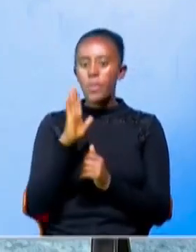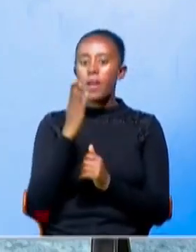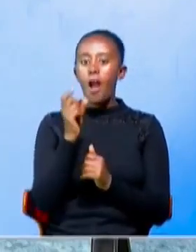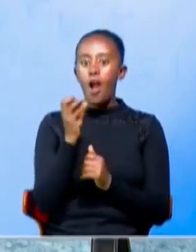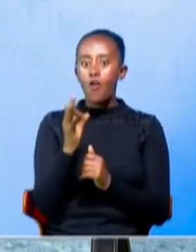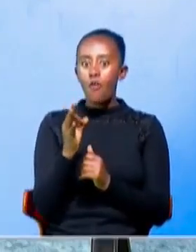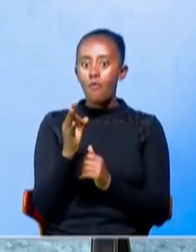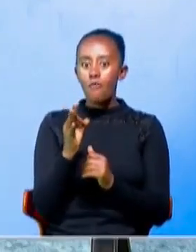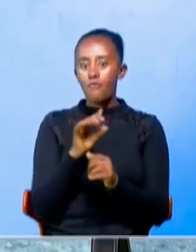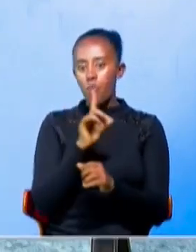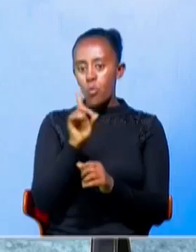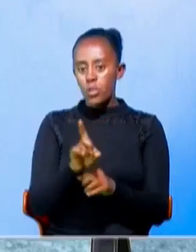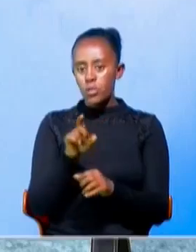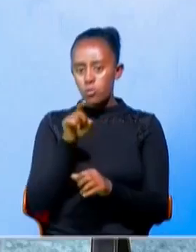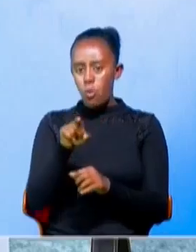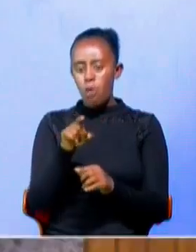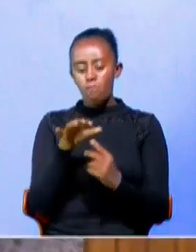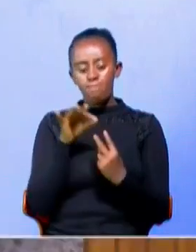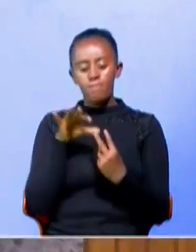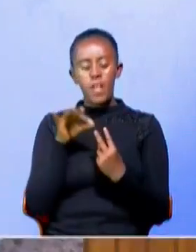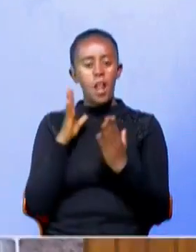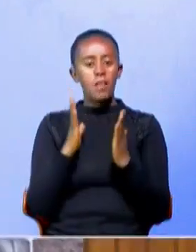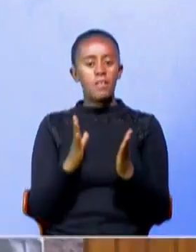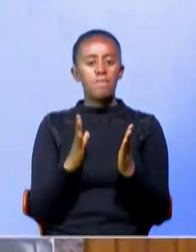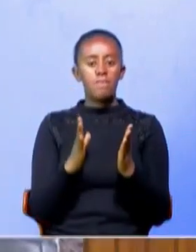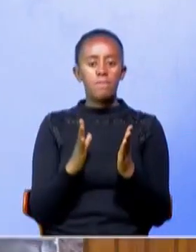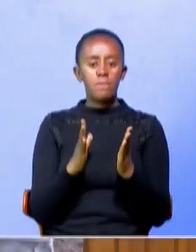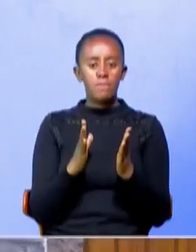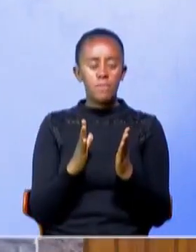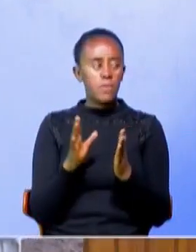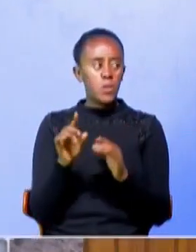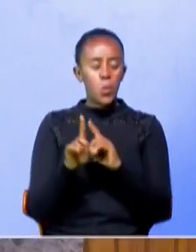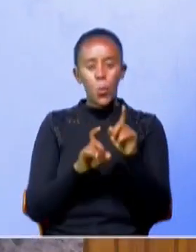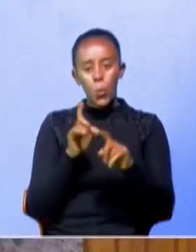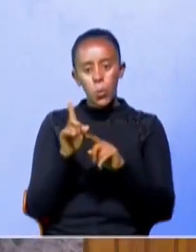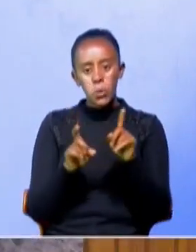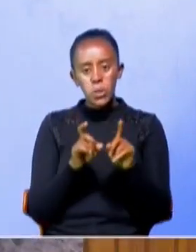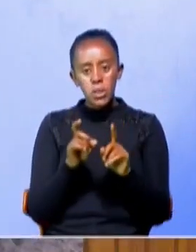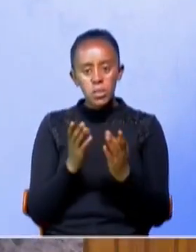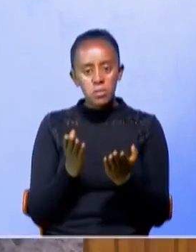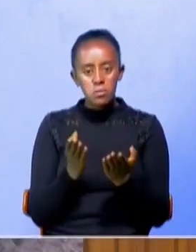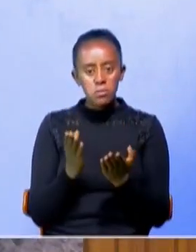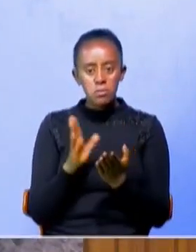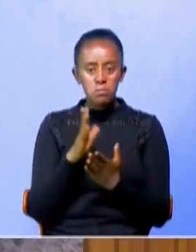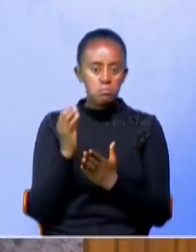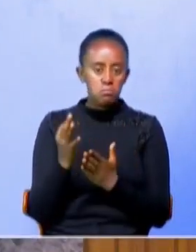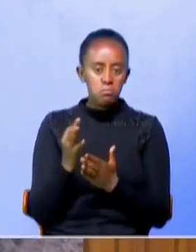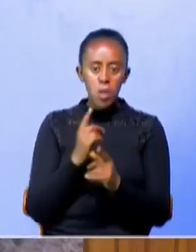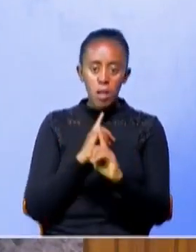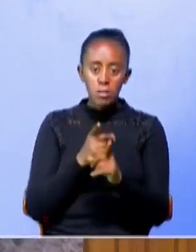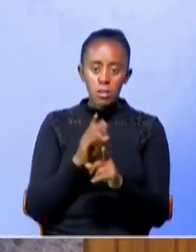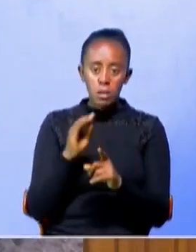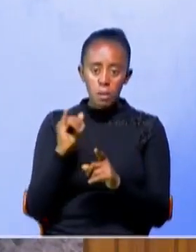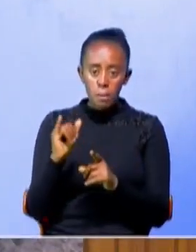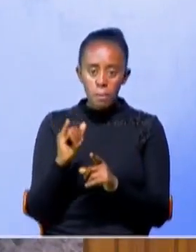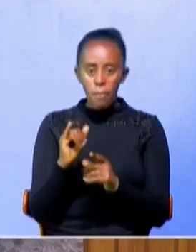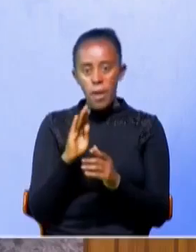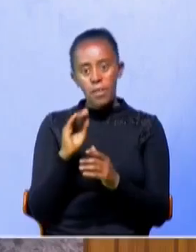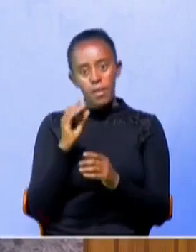question. You have to be selective. Yeah. The question might not be answered by that